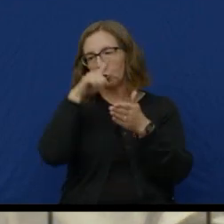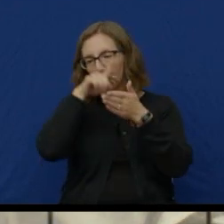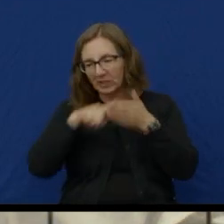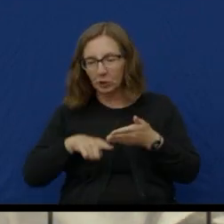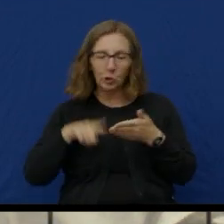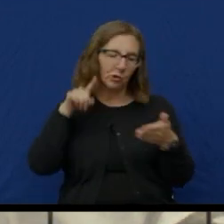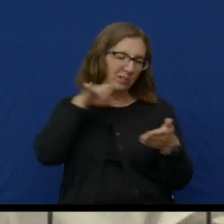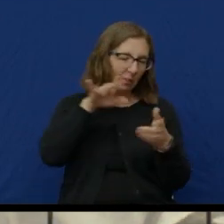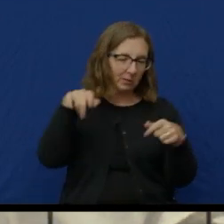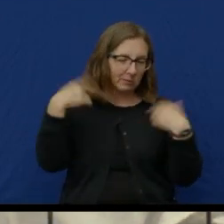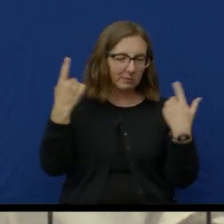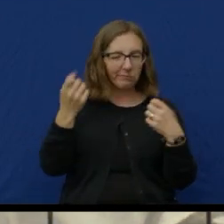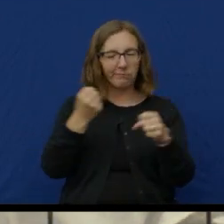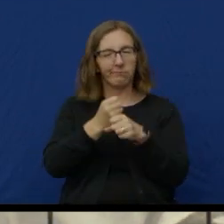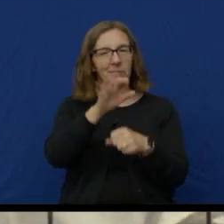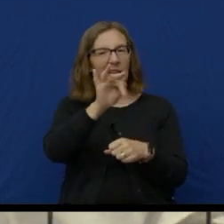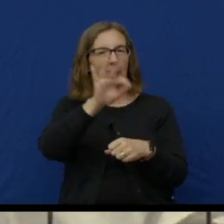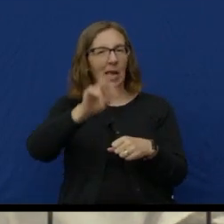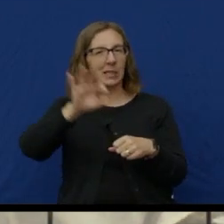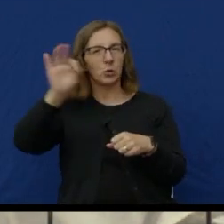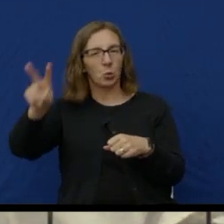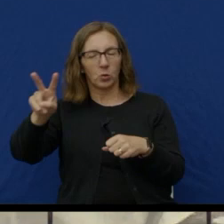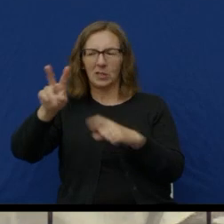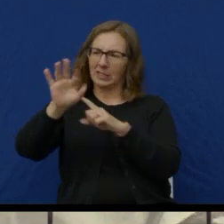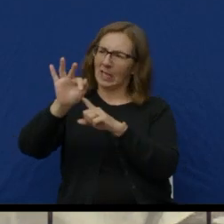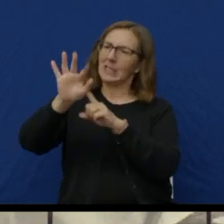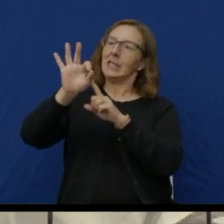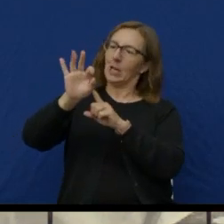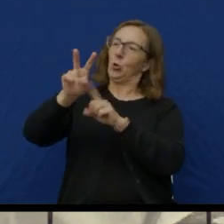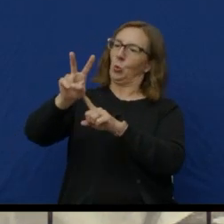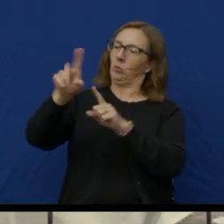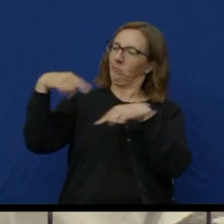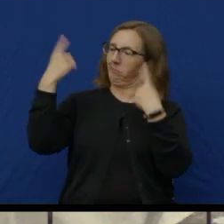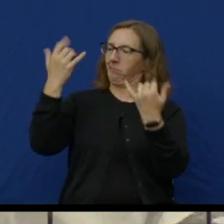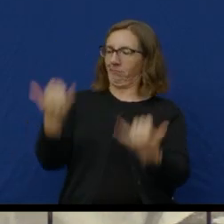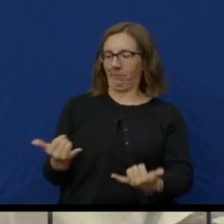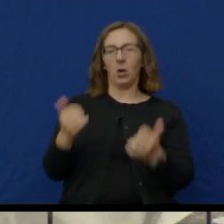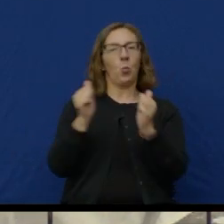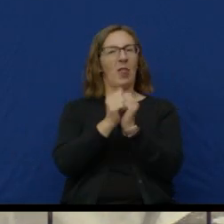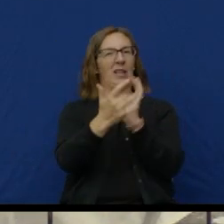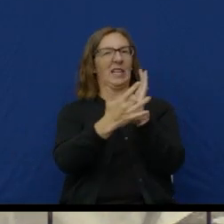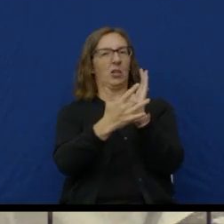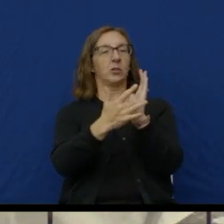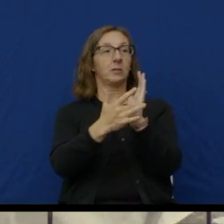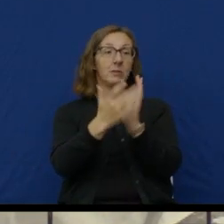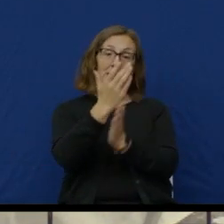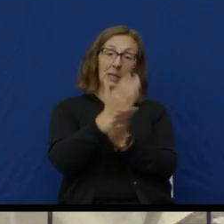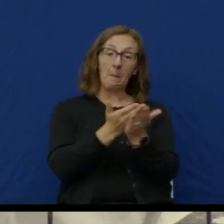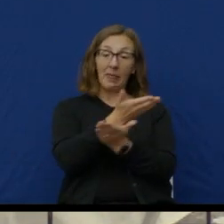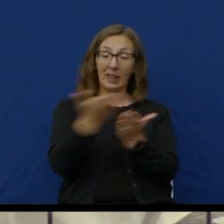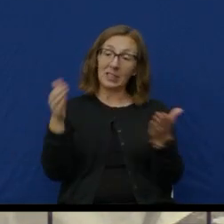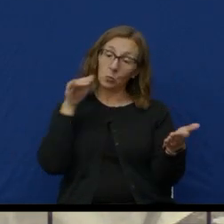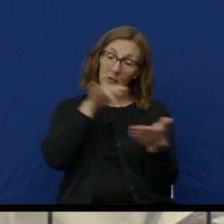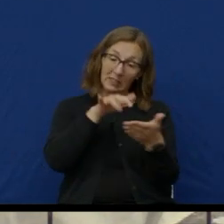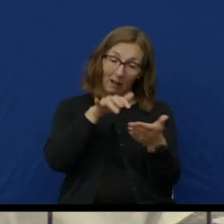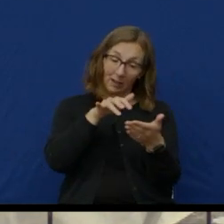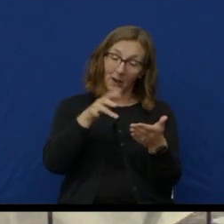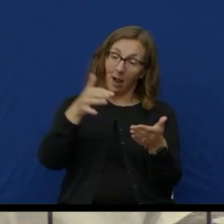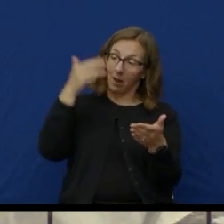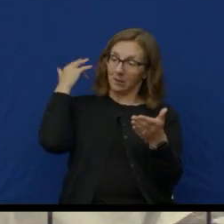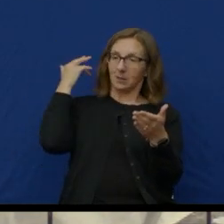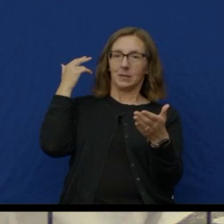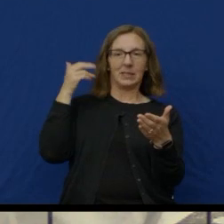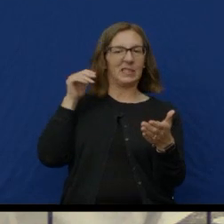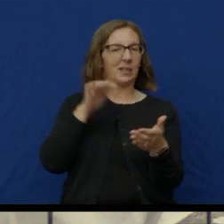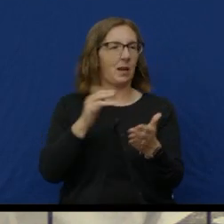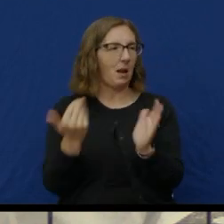since 1992 on technology. And we always want to remind folks that certain things have been studied before they study them again. And this